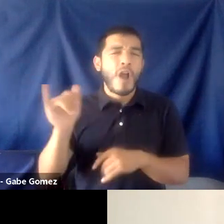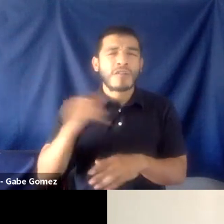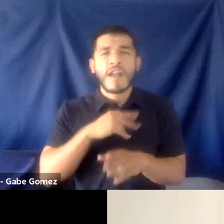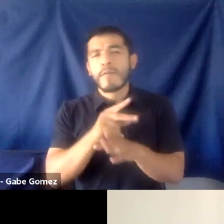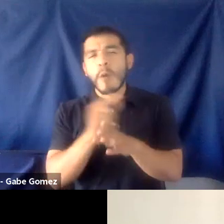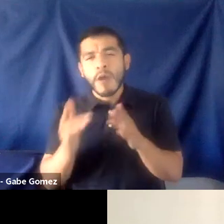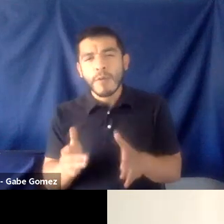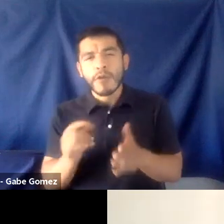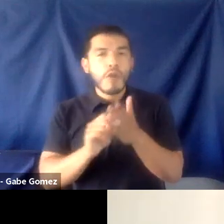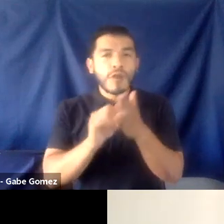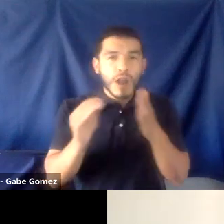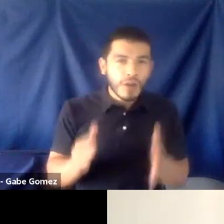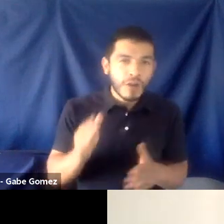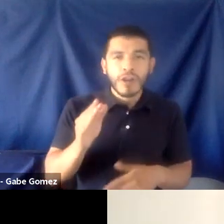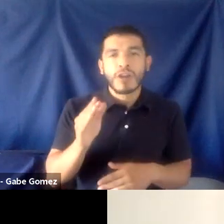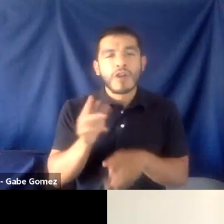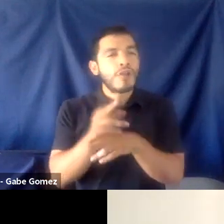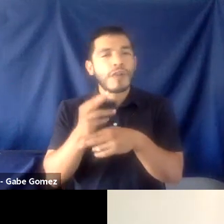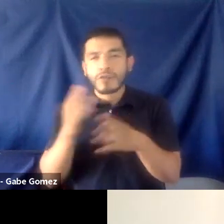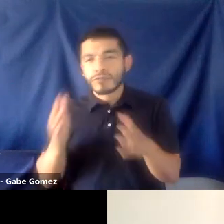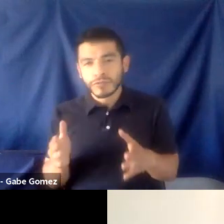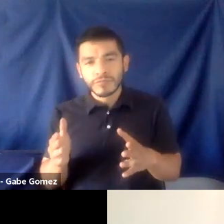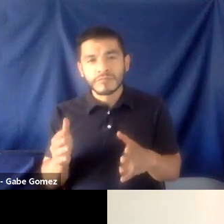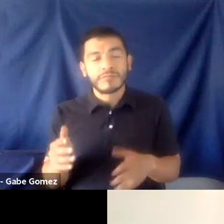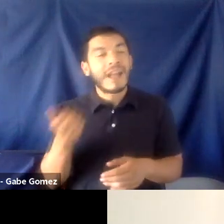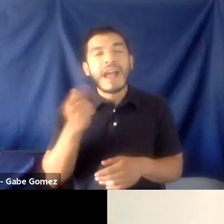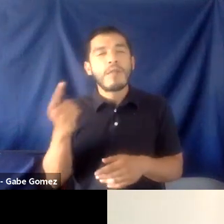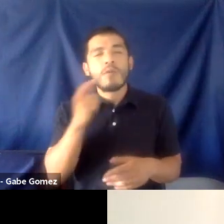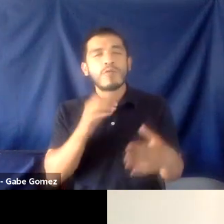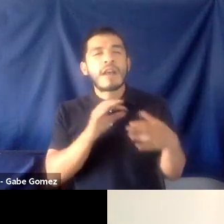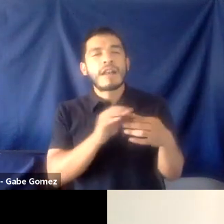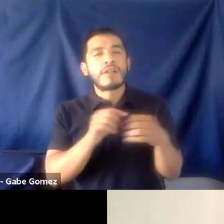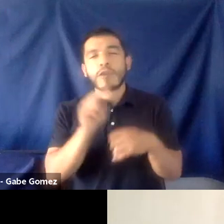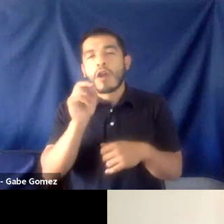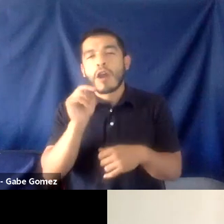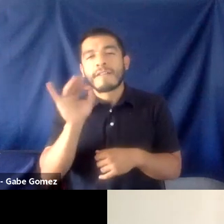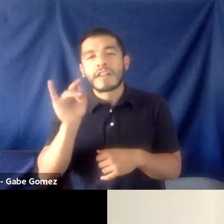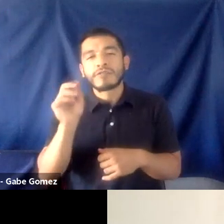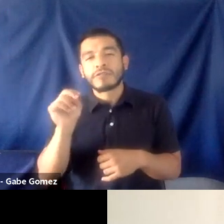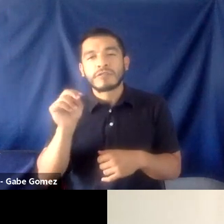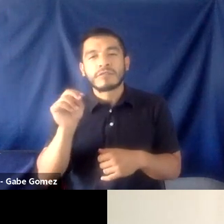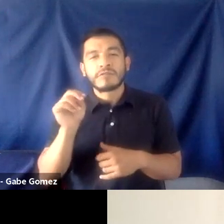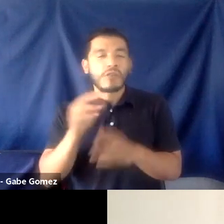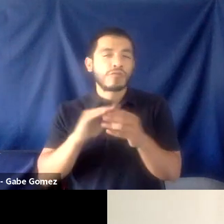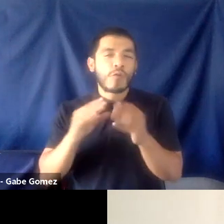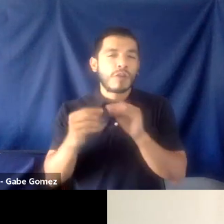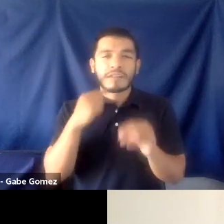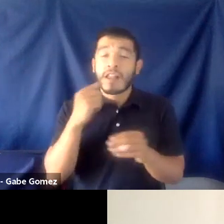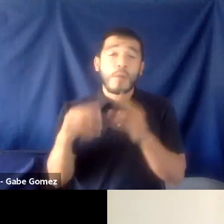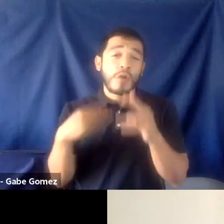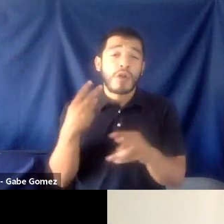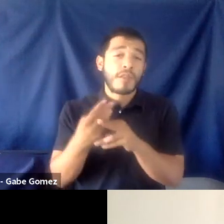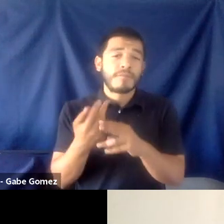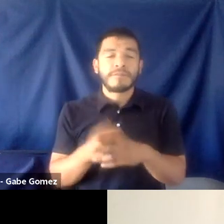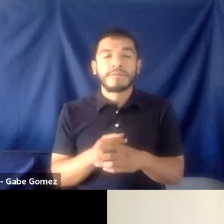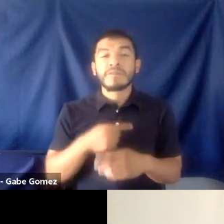writers, executives, curators, anyone kind of connected to nonfiction, the nonfiction storytelling world.